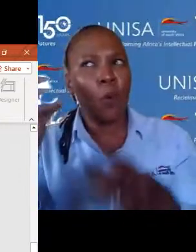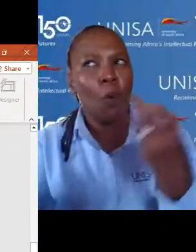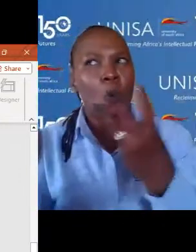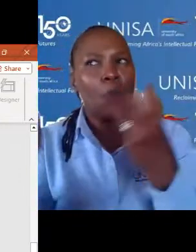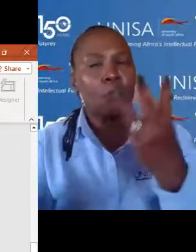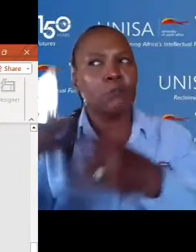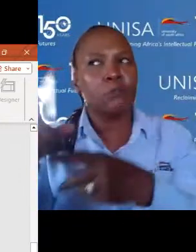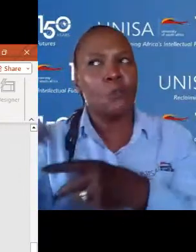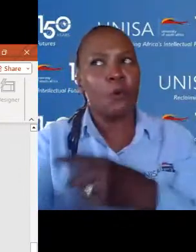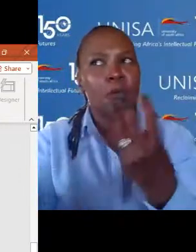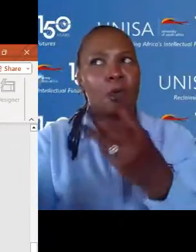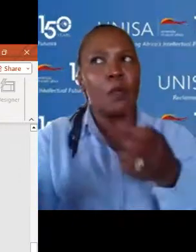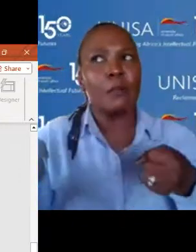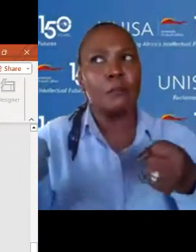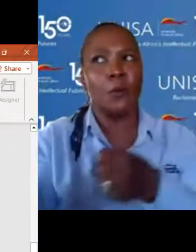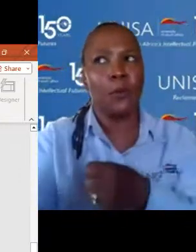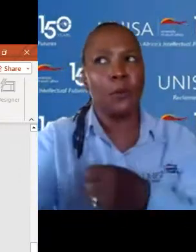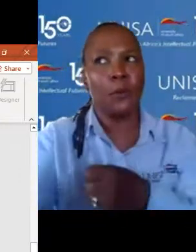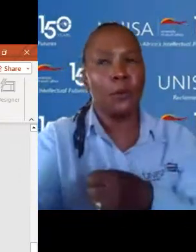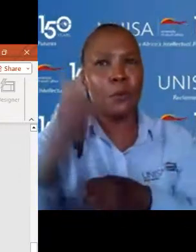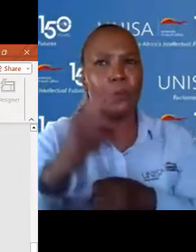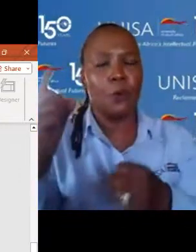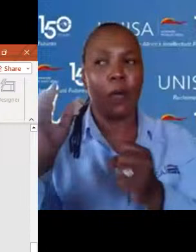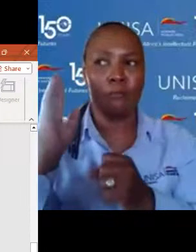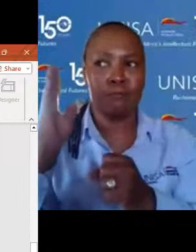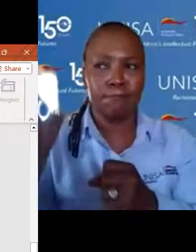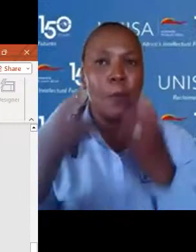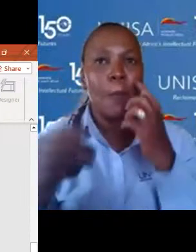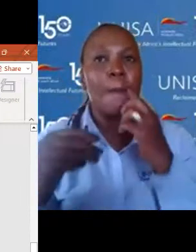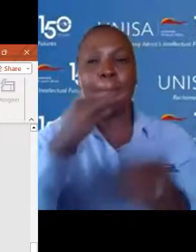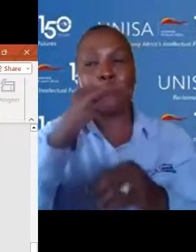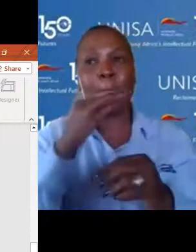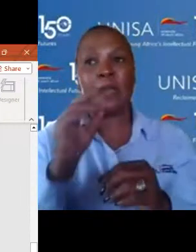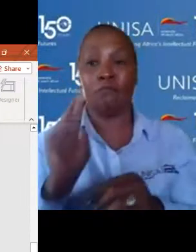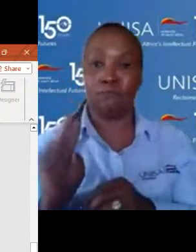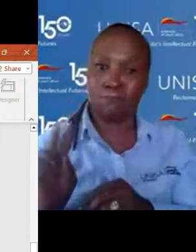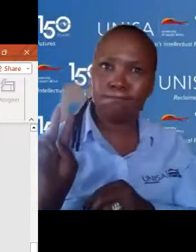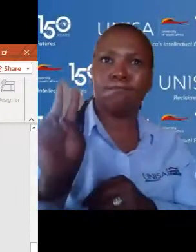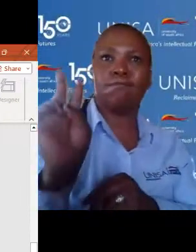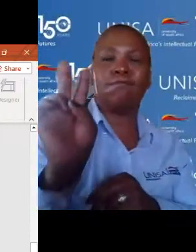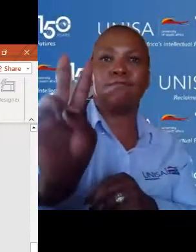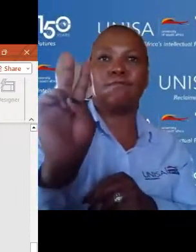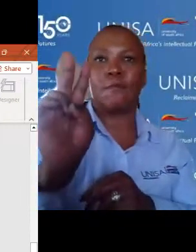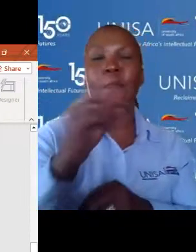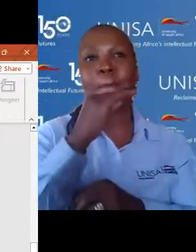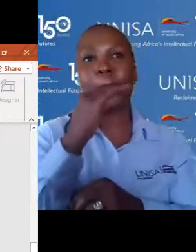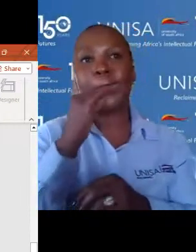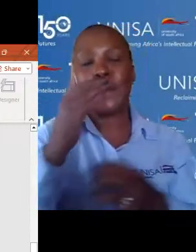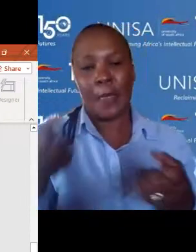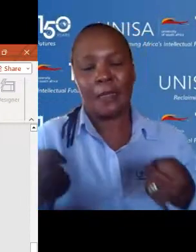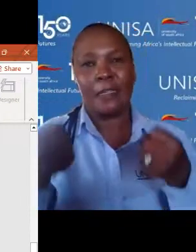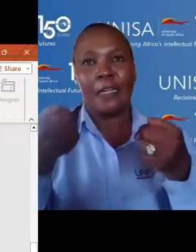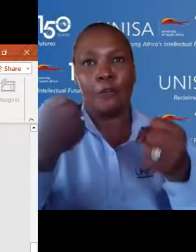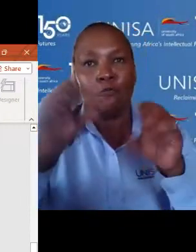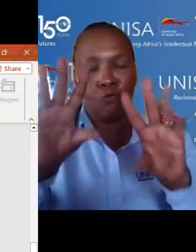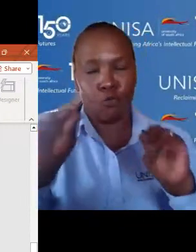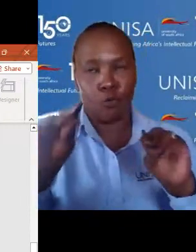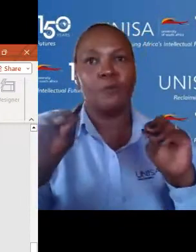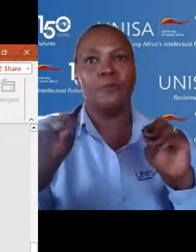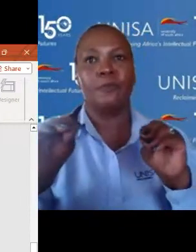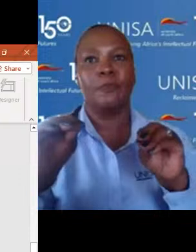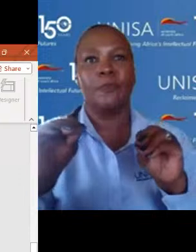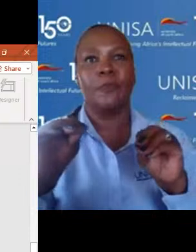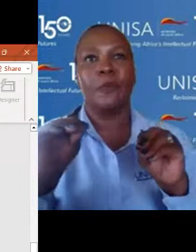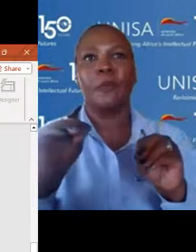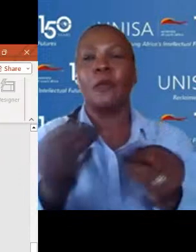When the parallel traffic moves, automatically the traffic that's in front of you has stopped. So when you found the